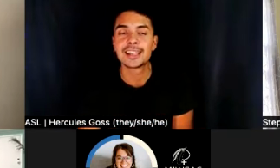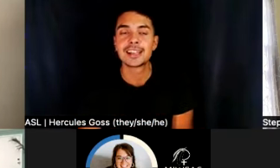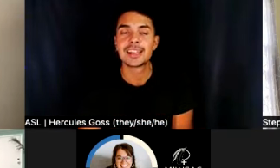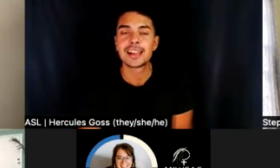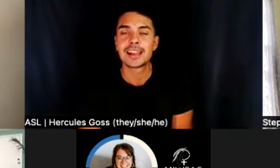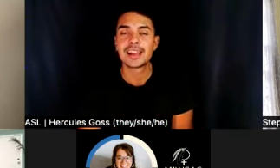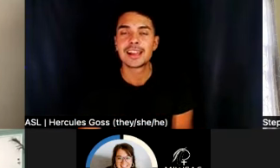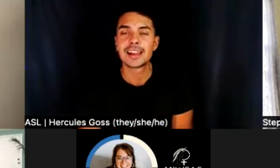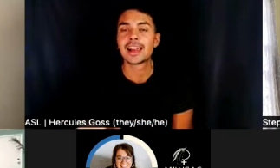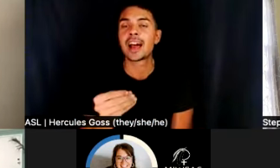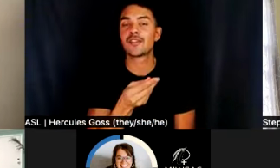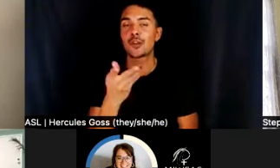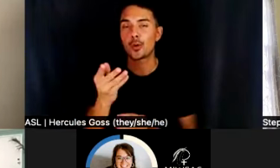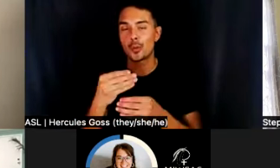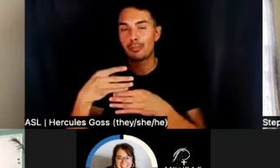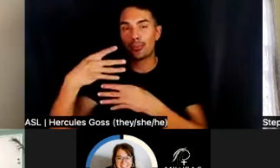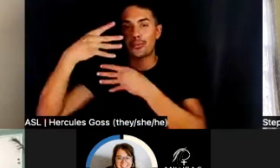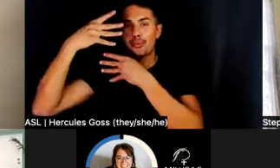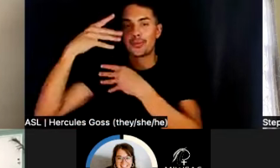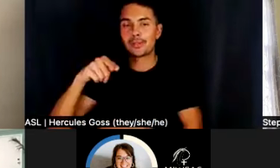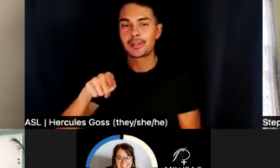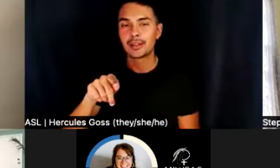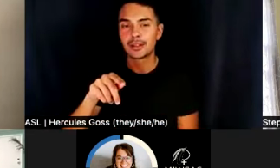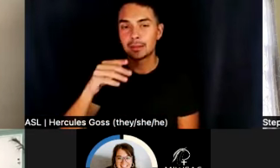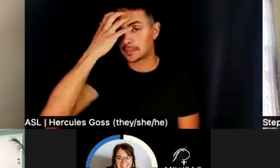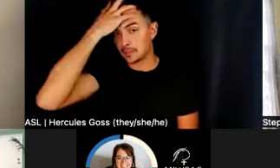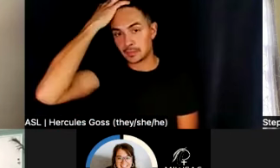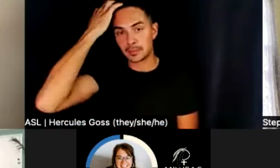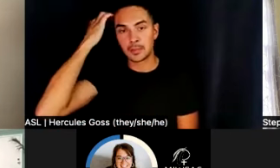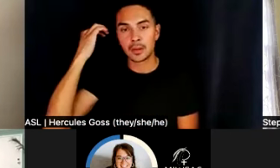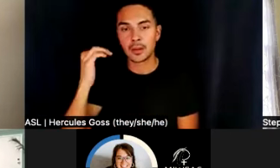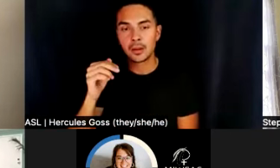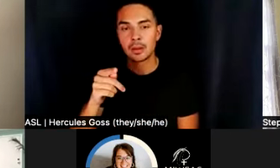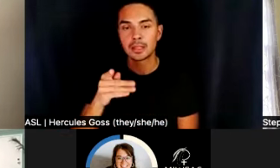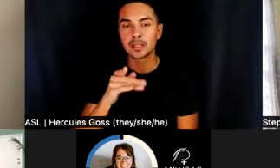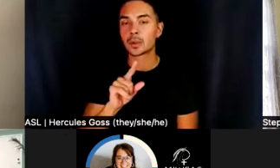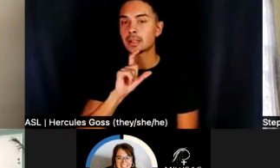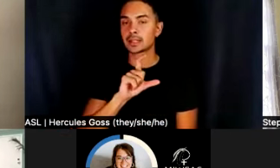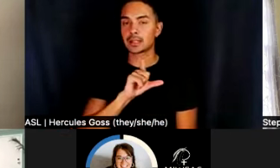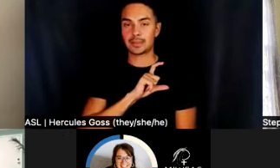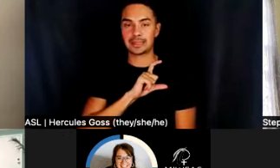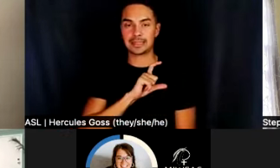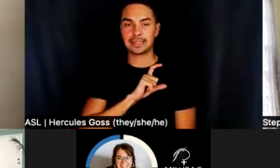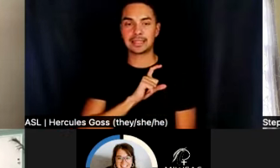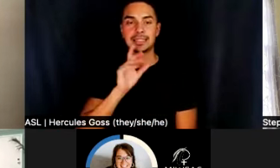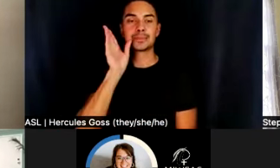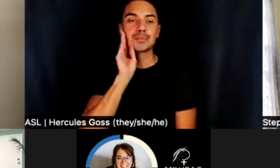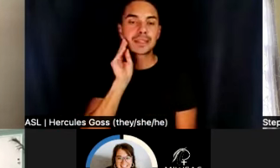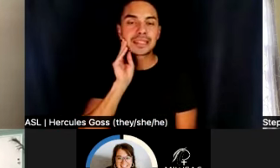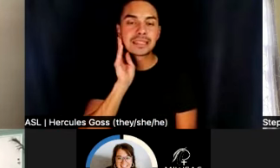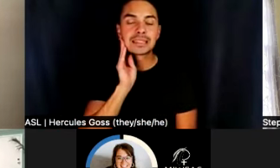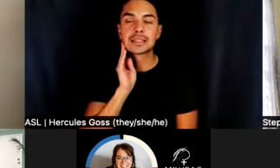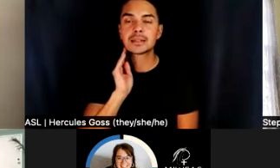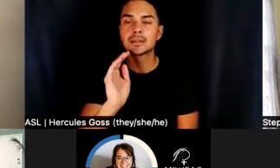different stuff in there. Holly wrote, I've experienced with law enforcement responding to a survivor experience